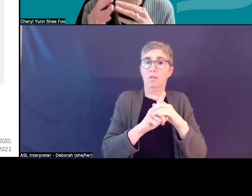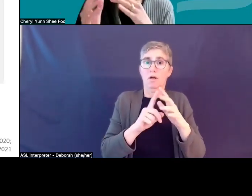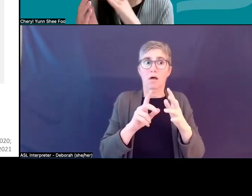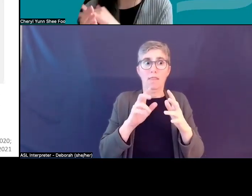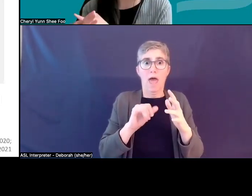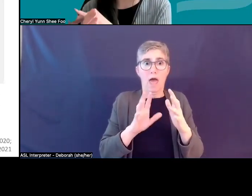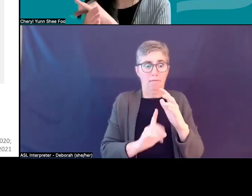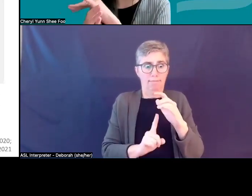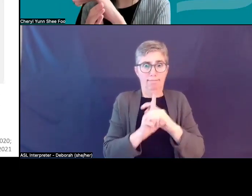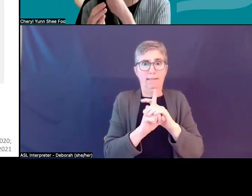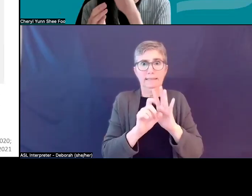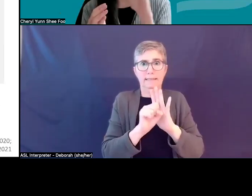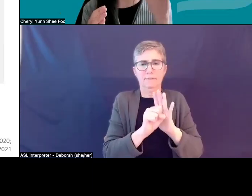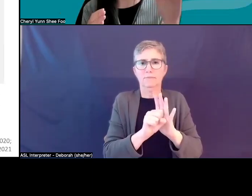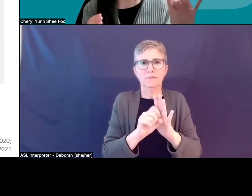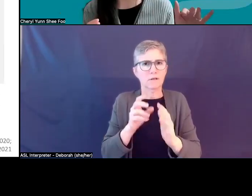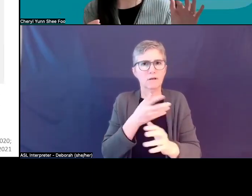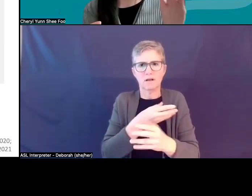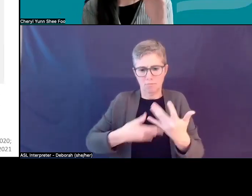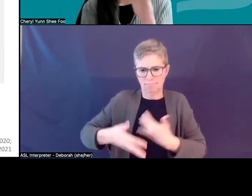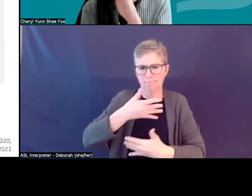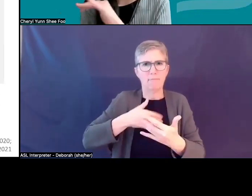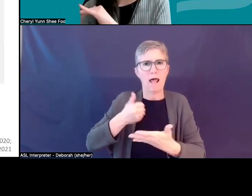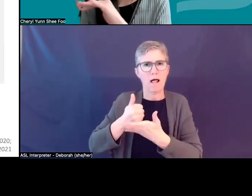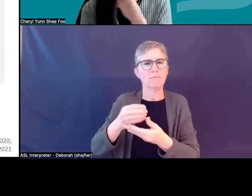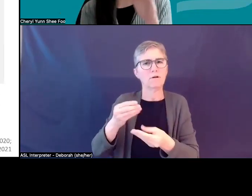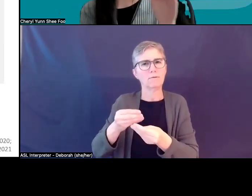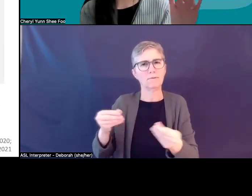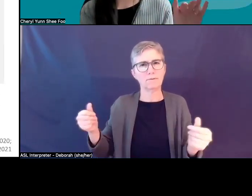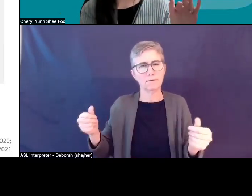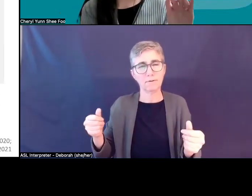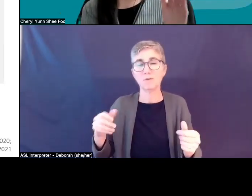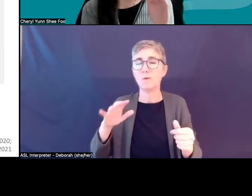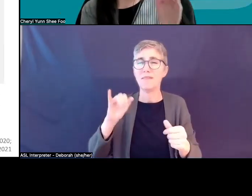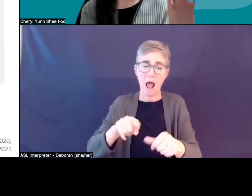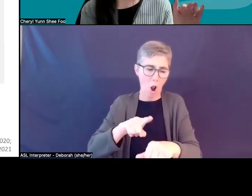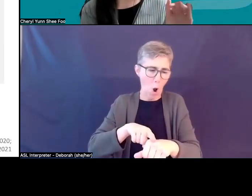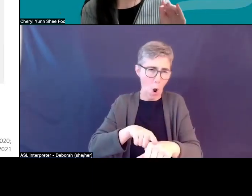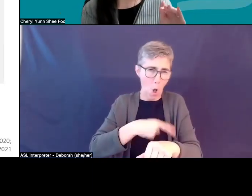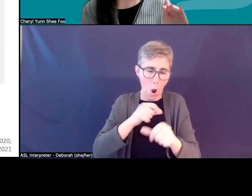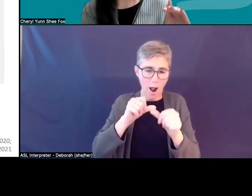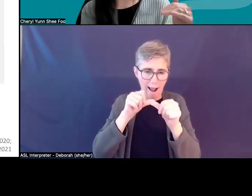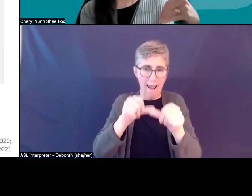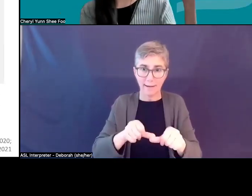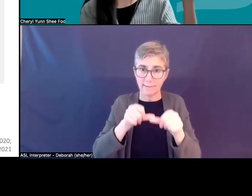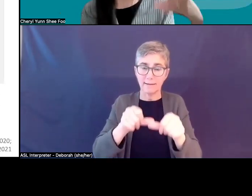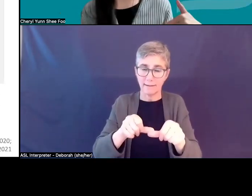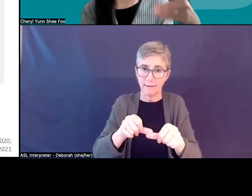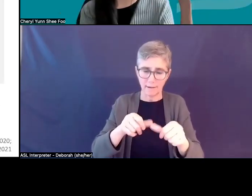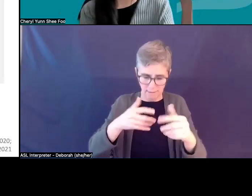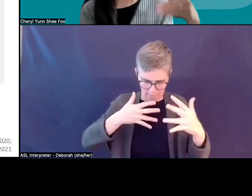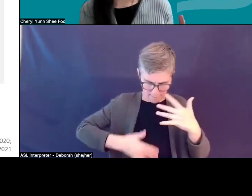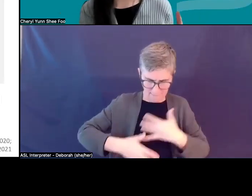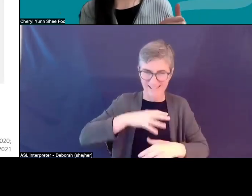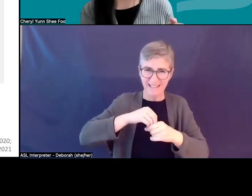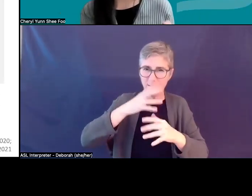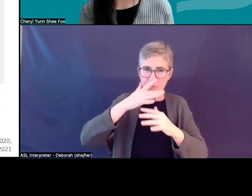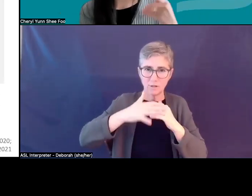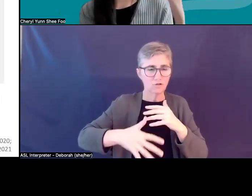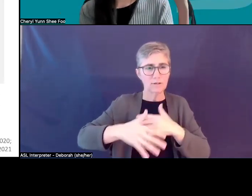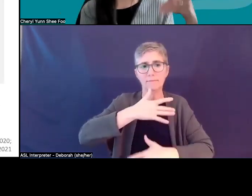right, long-acting formulations ensures a consistent, steady medication level in the bloodstream versus,